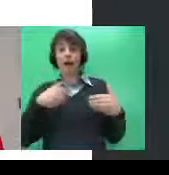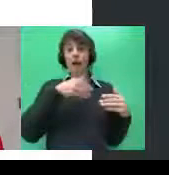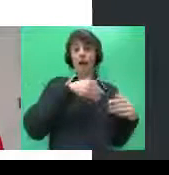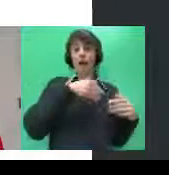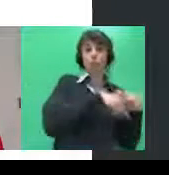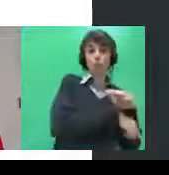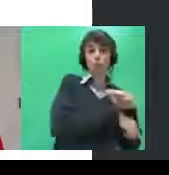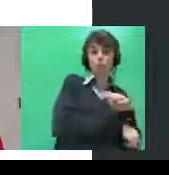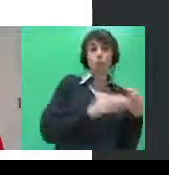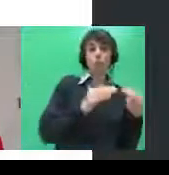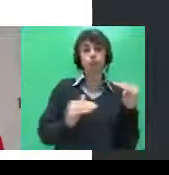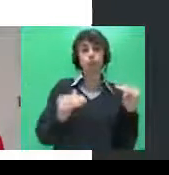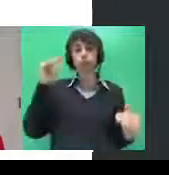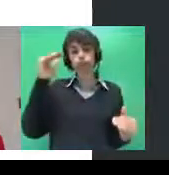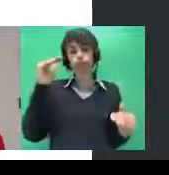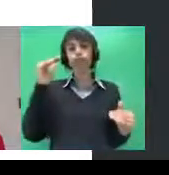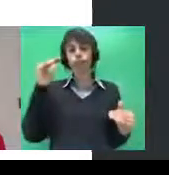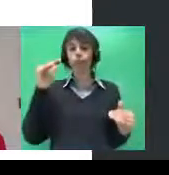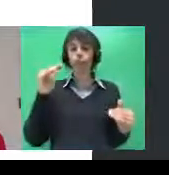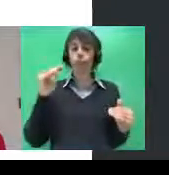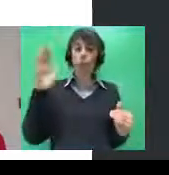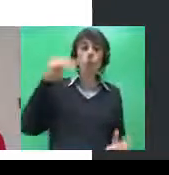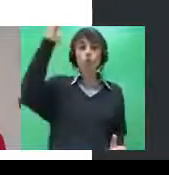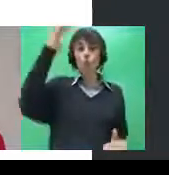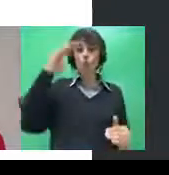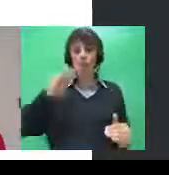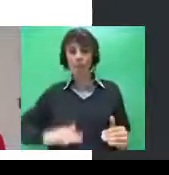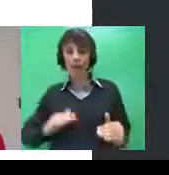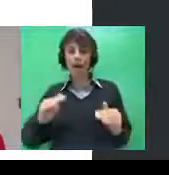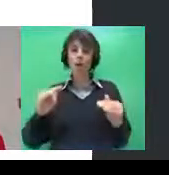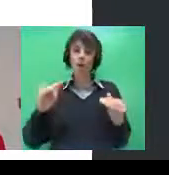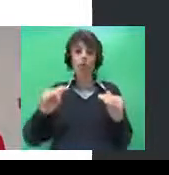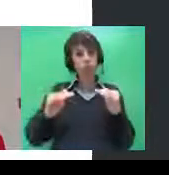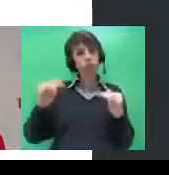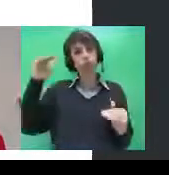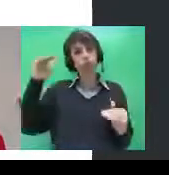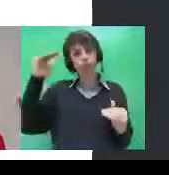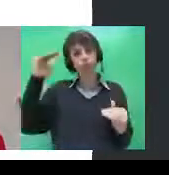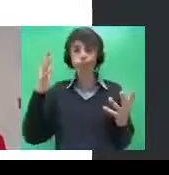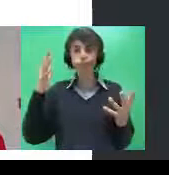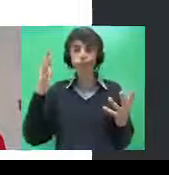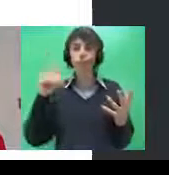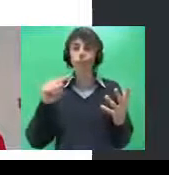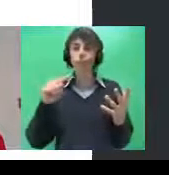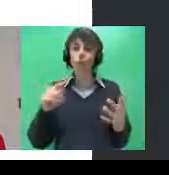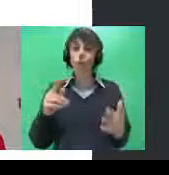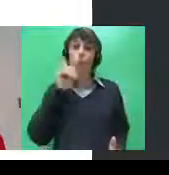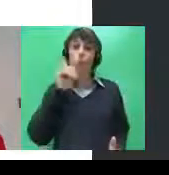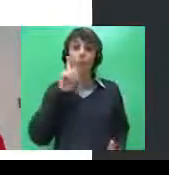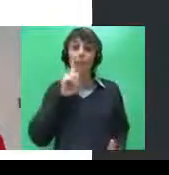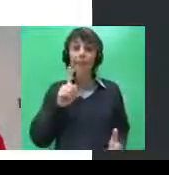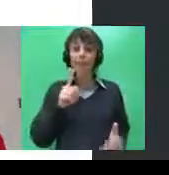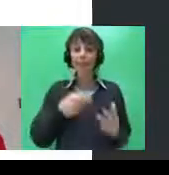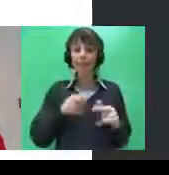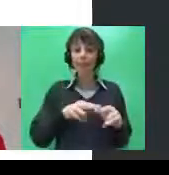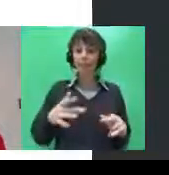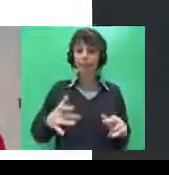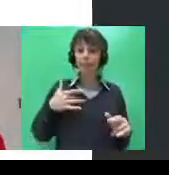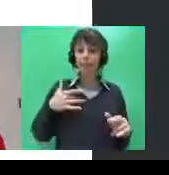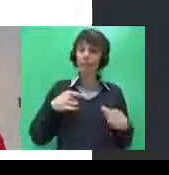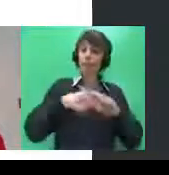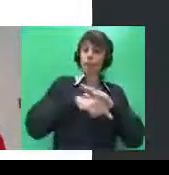widening north-south divide. For women living in the most deprived areas, life expectancy actually fell for the